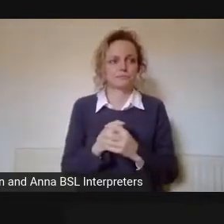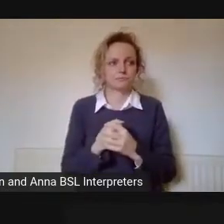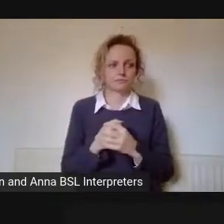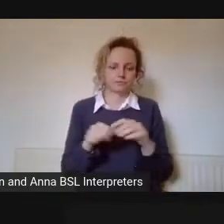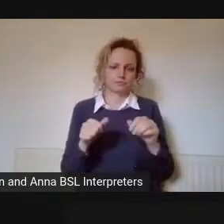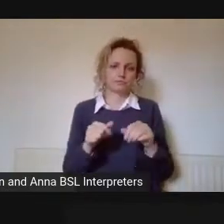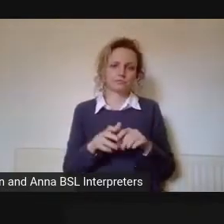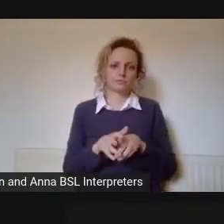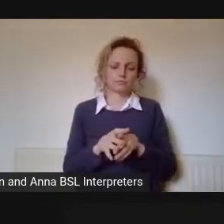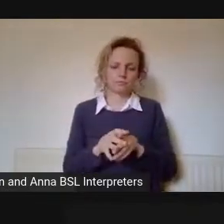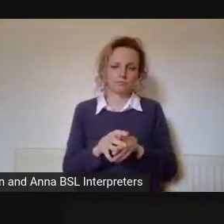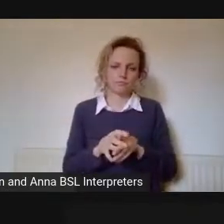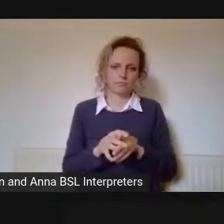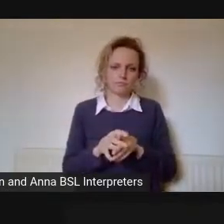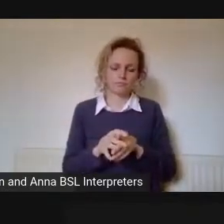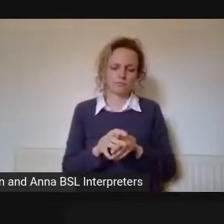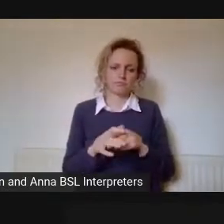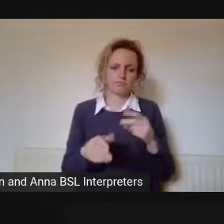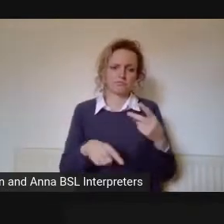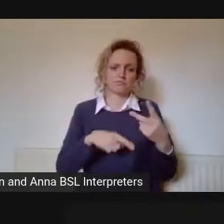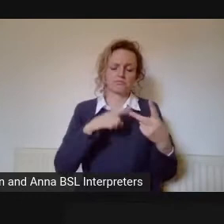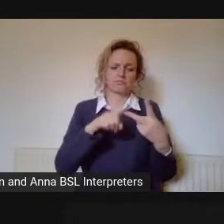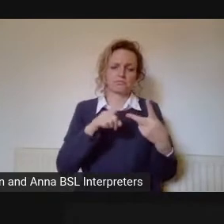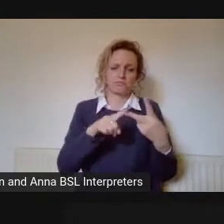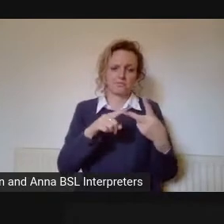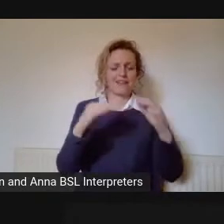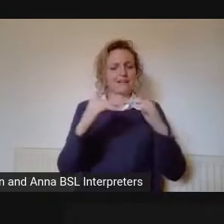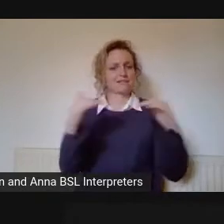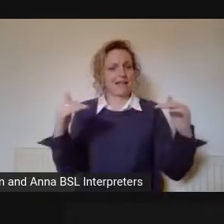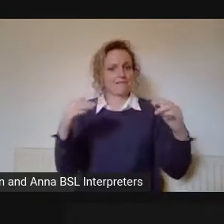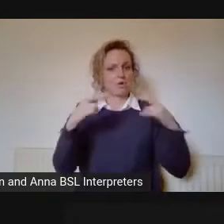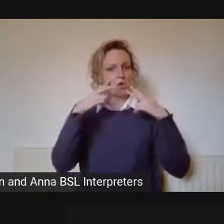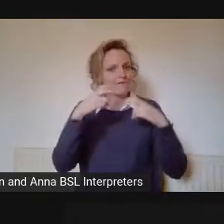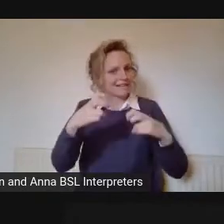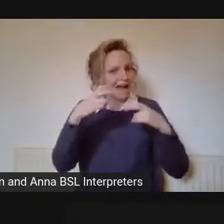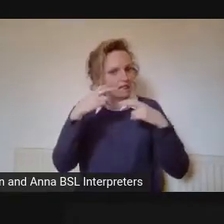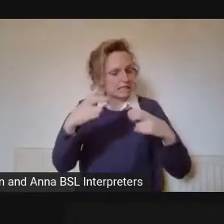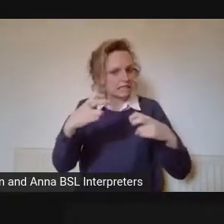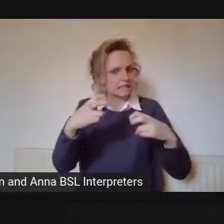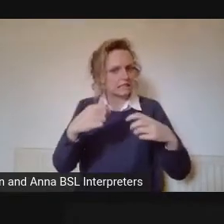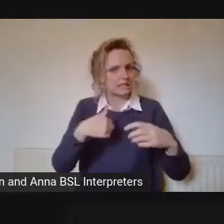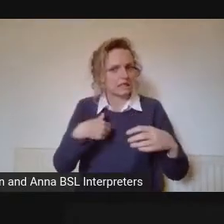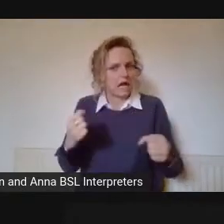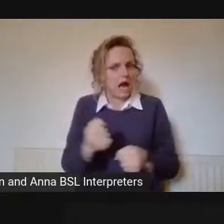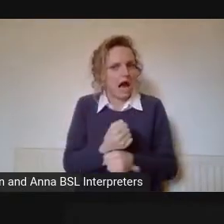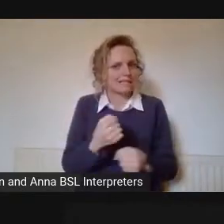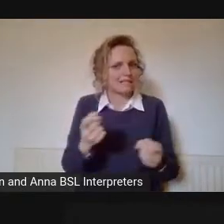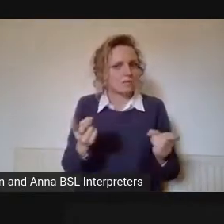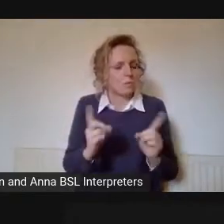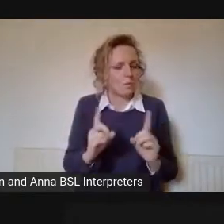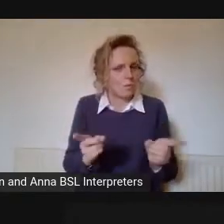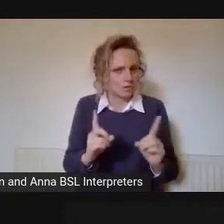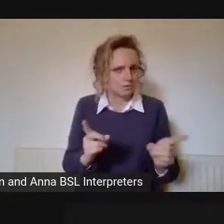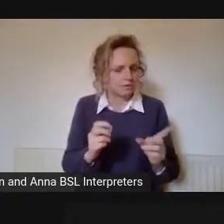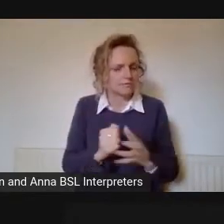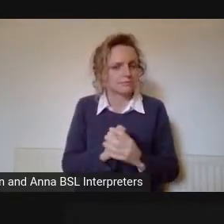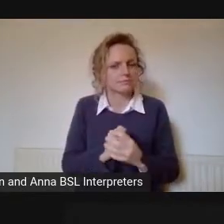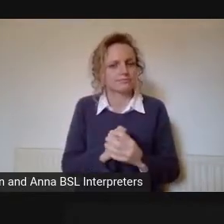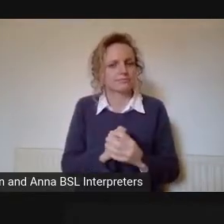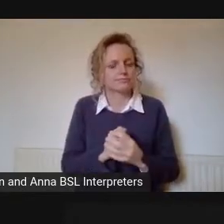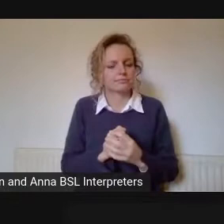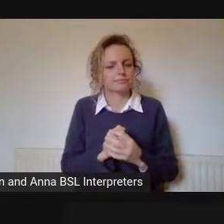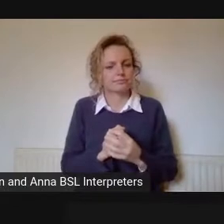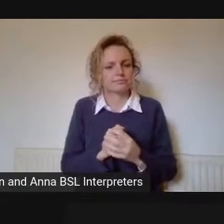of level of analysis that I took in relationship to coca was to do kind